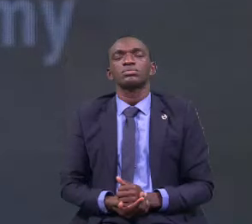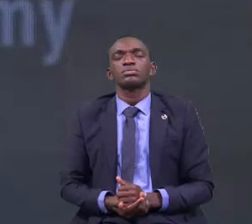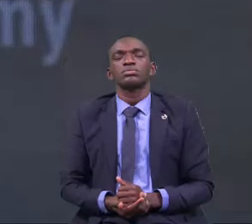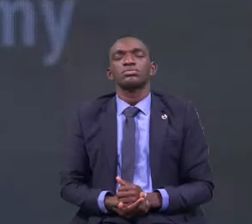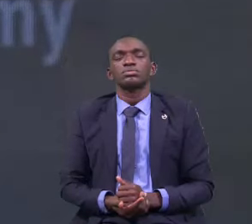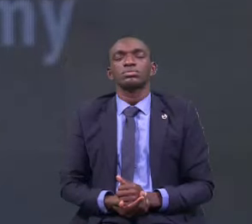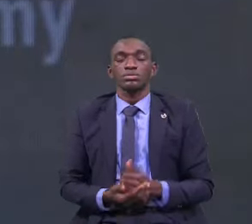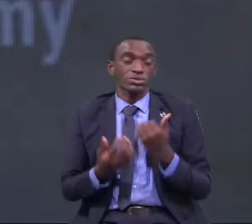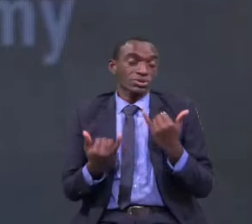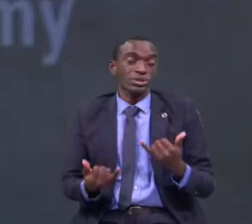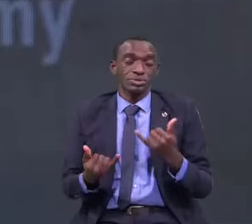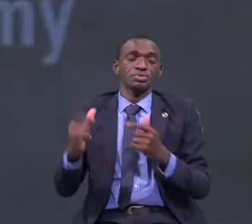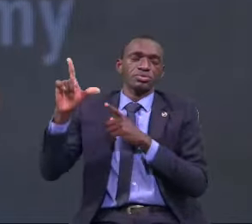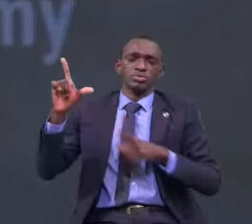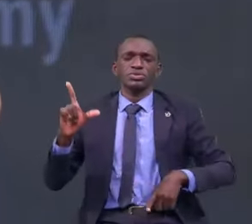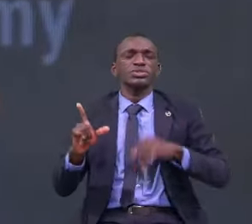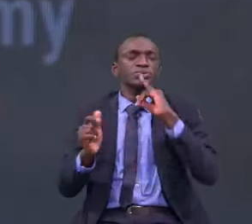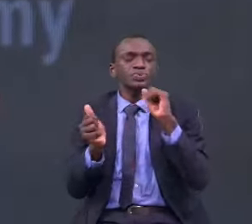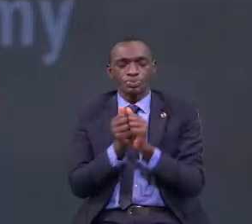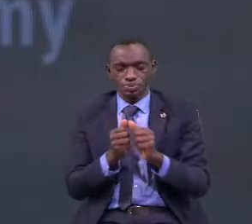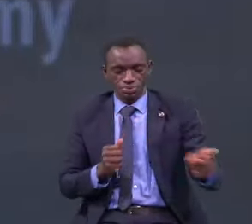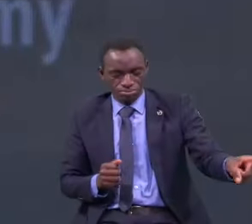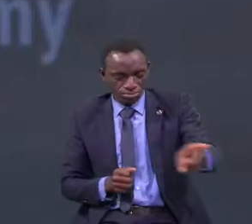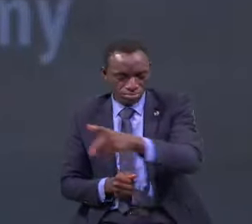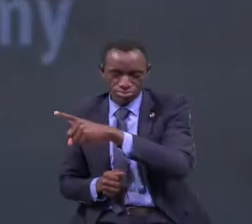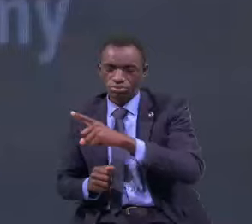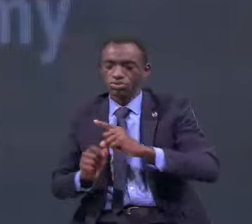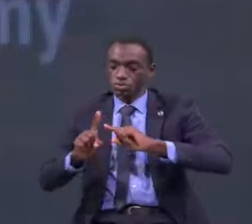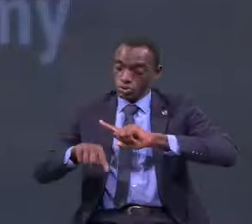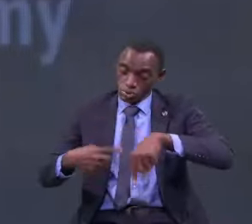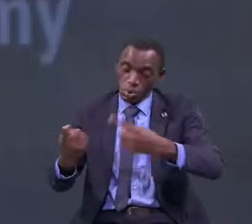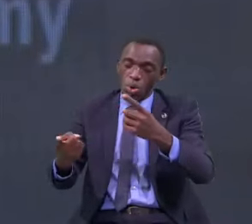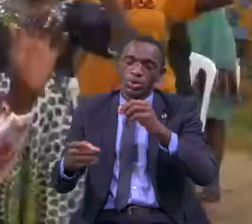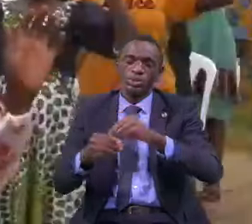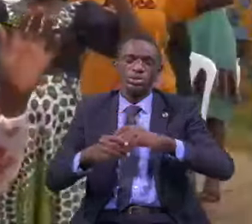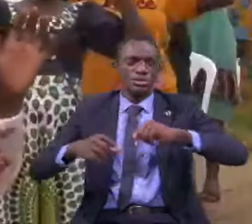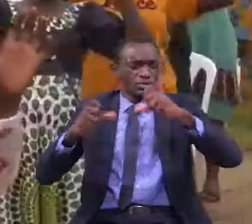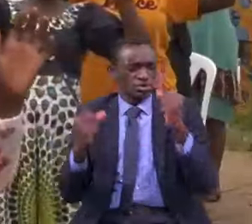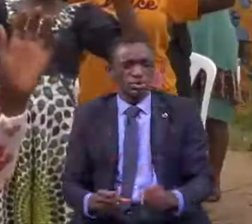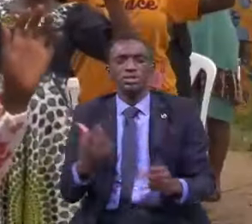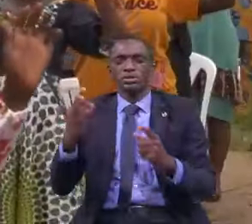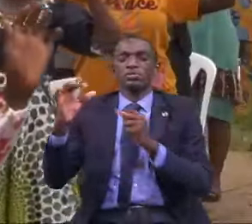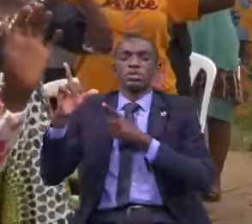Now the Lord is with you. Go in the strength of the Lord.